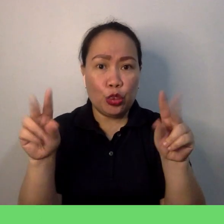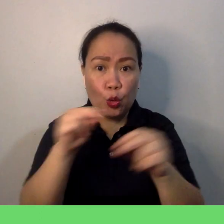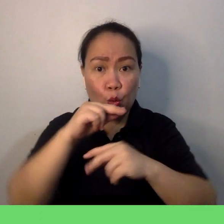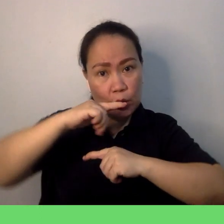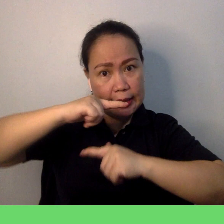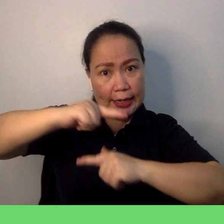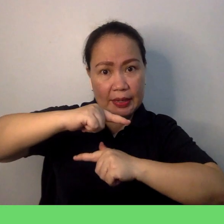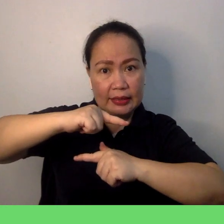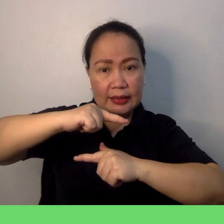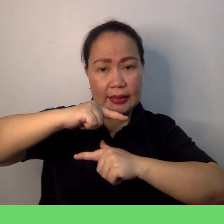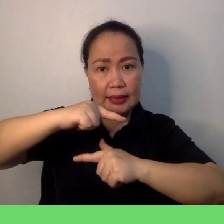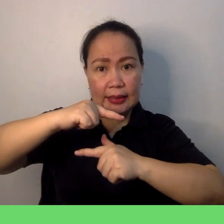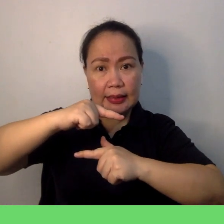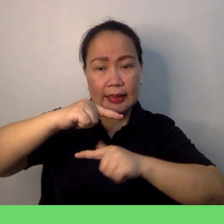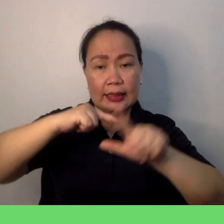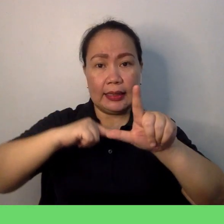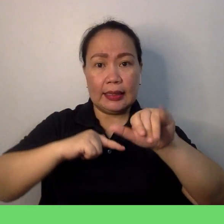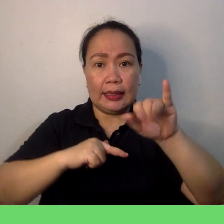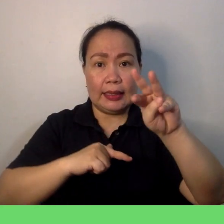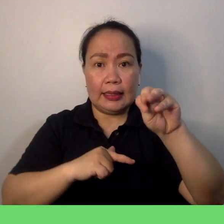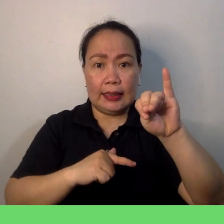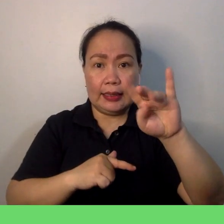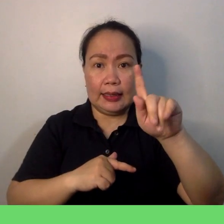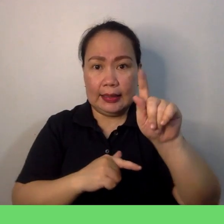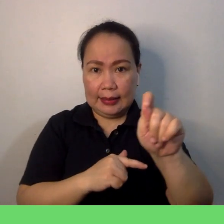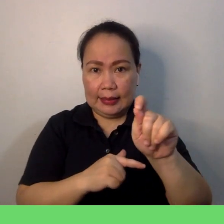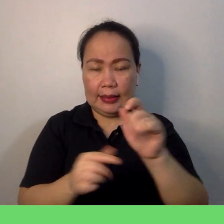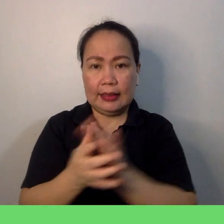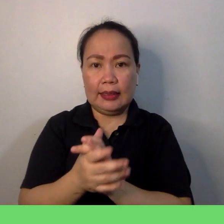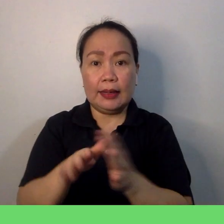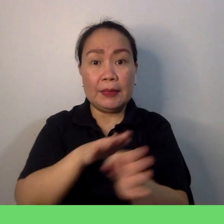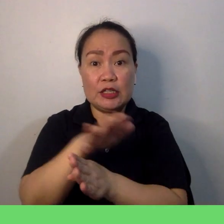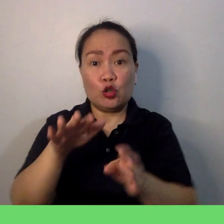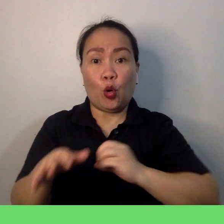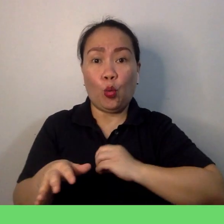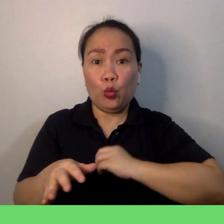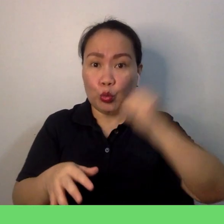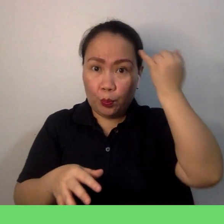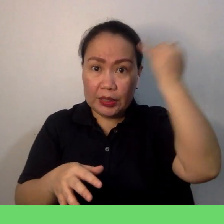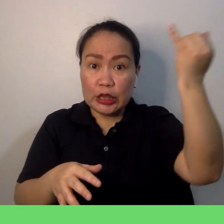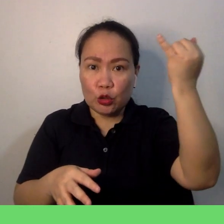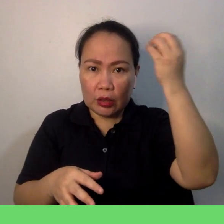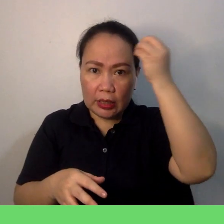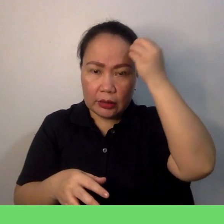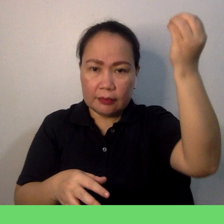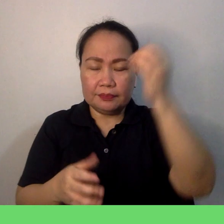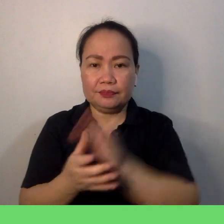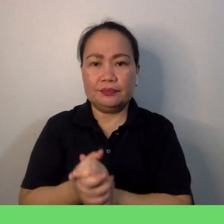sa inyong personal opinion or answer.